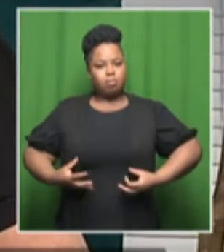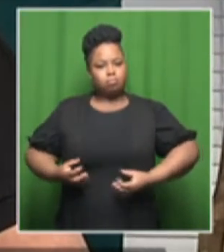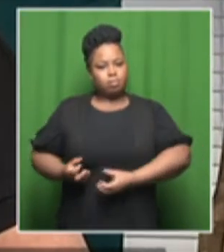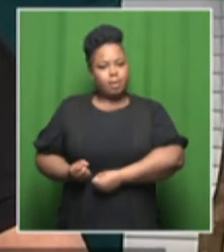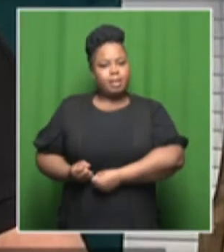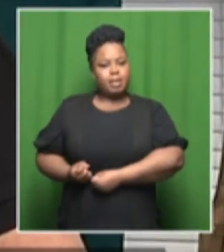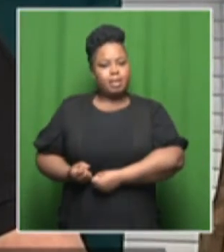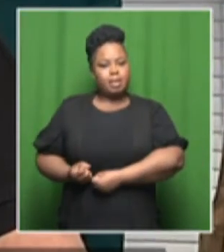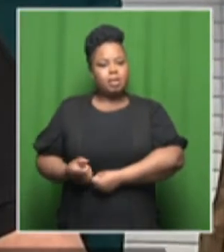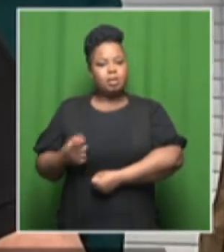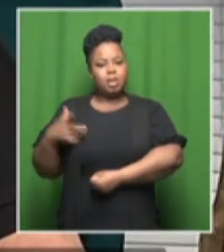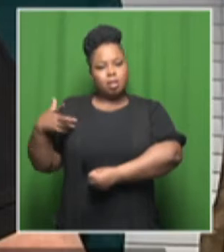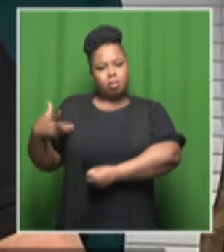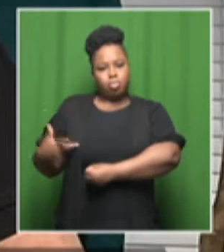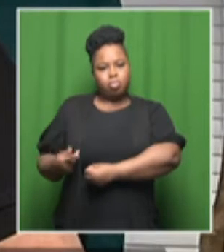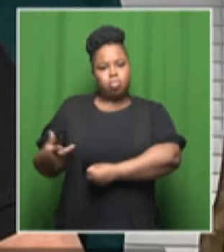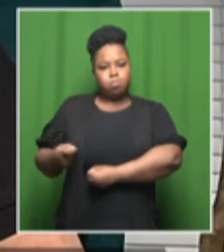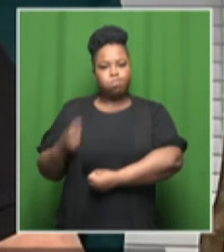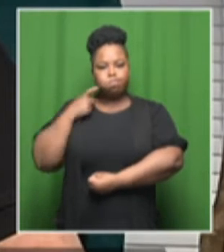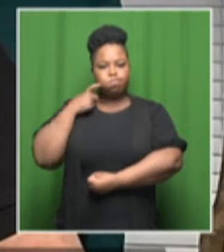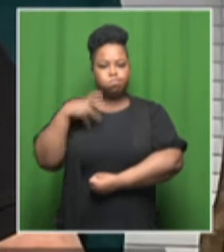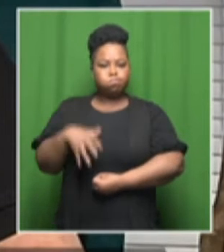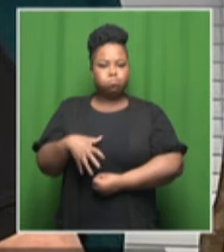out of those 20 to 30.